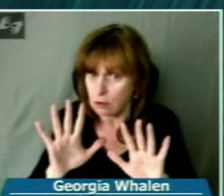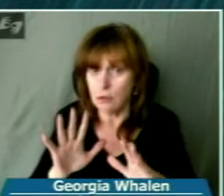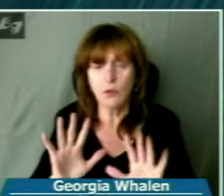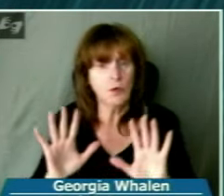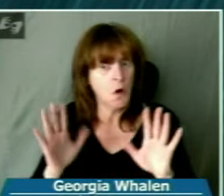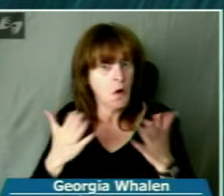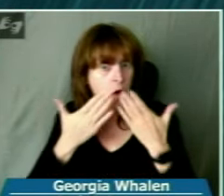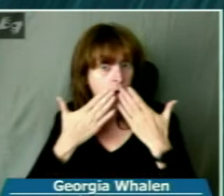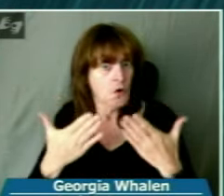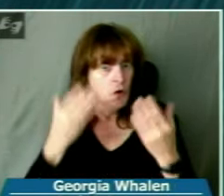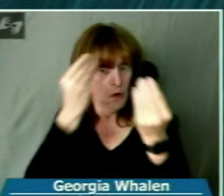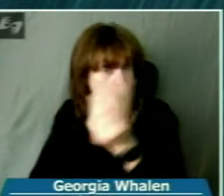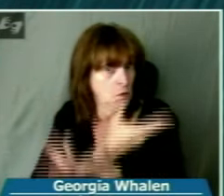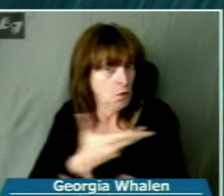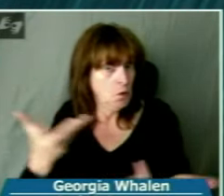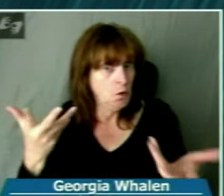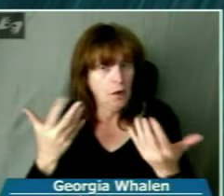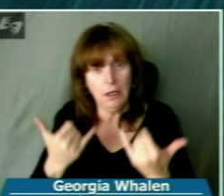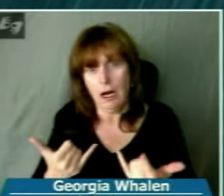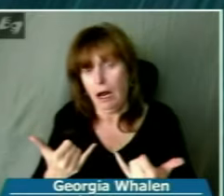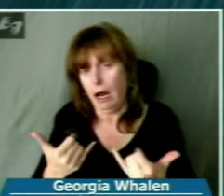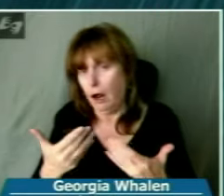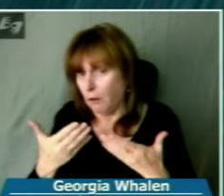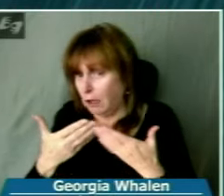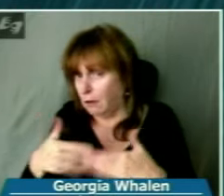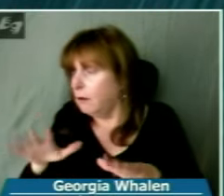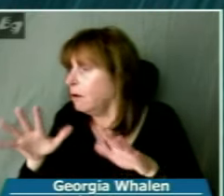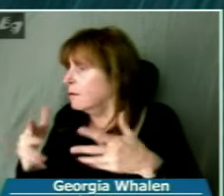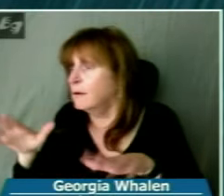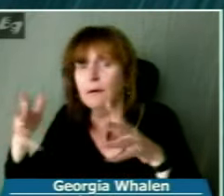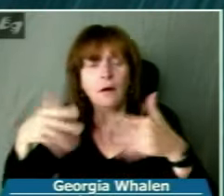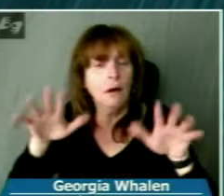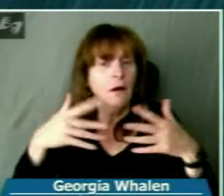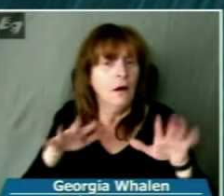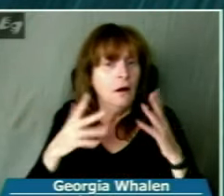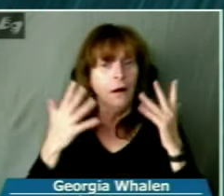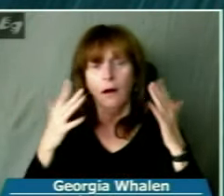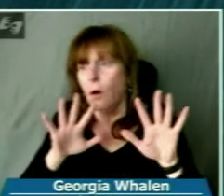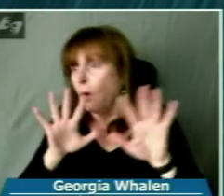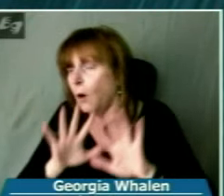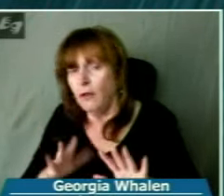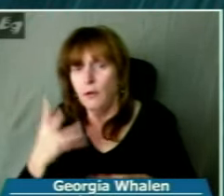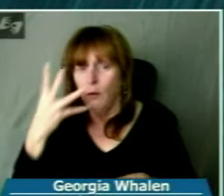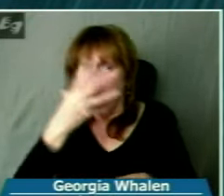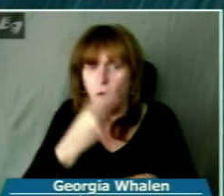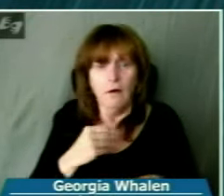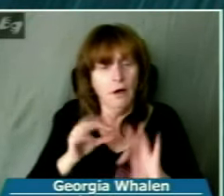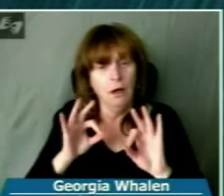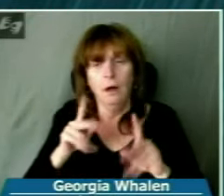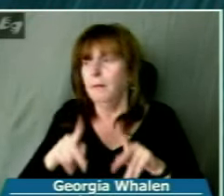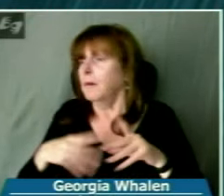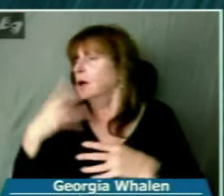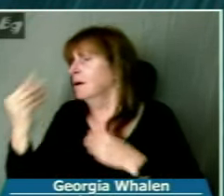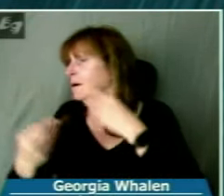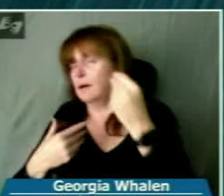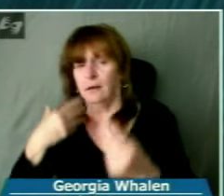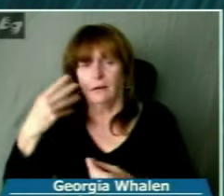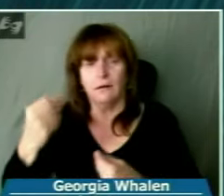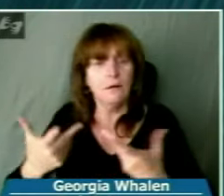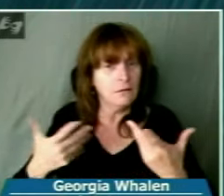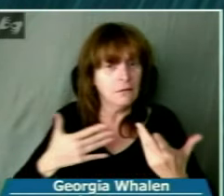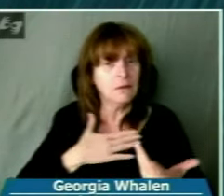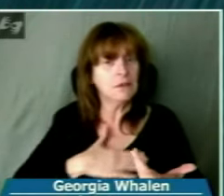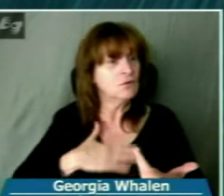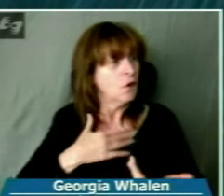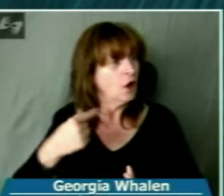that, you know, there's more opportunities now as the weather starts to get a little warmer and a little better, that people can get out and enjoy some of the good green spaces and